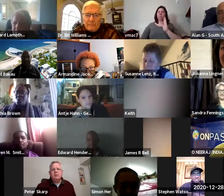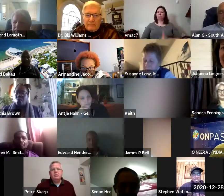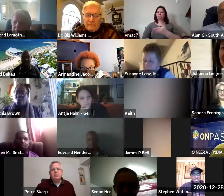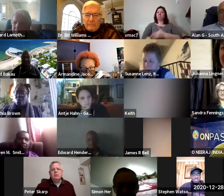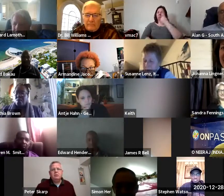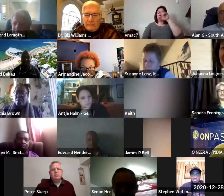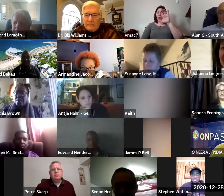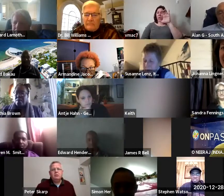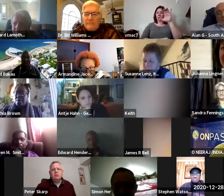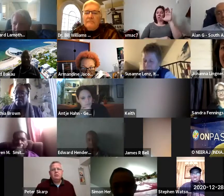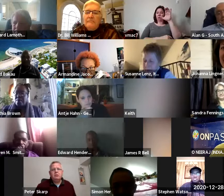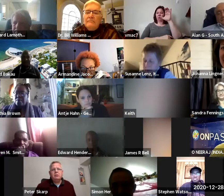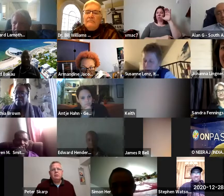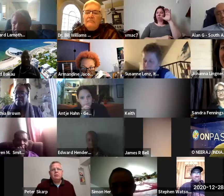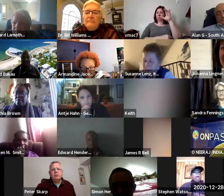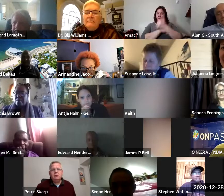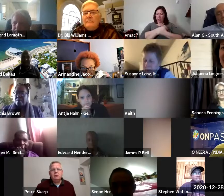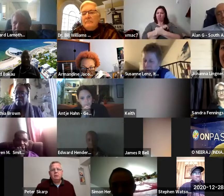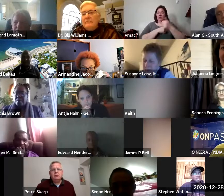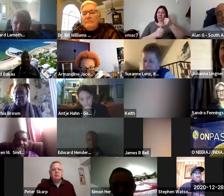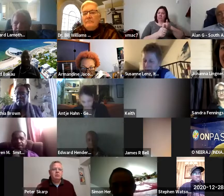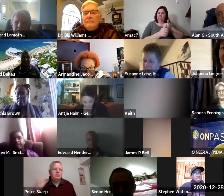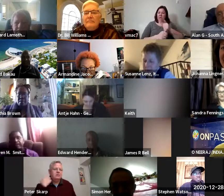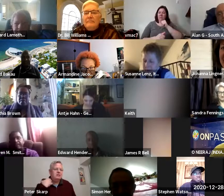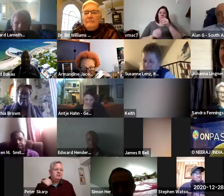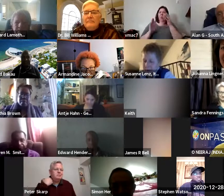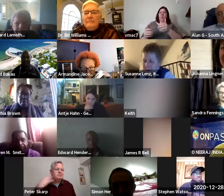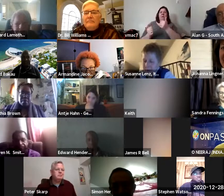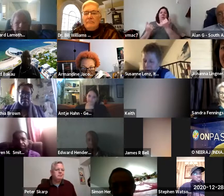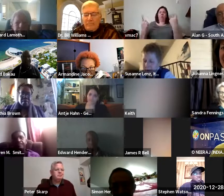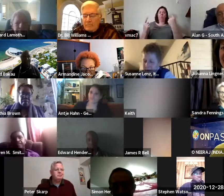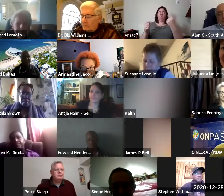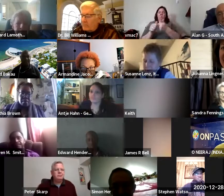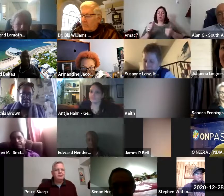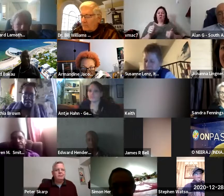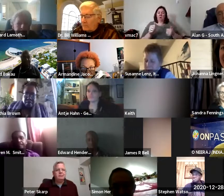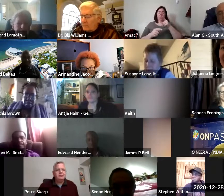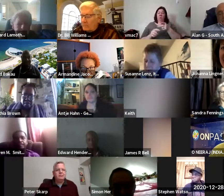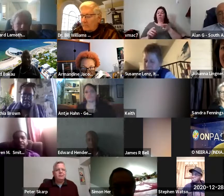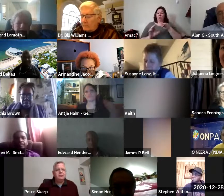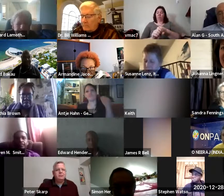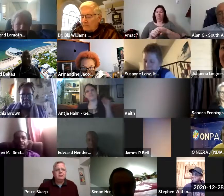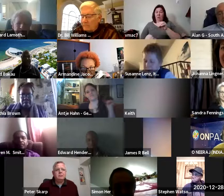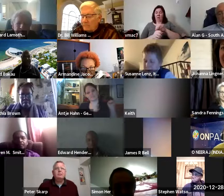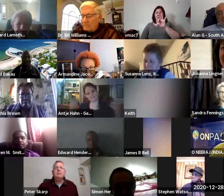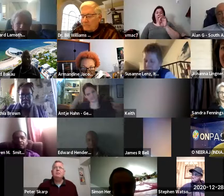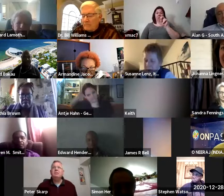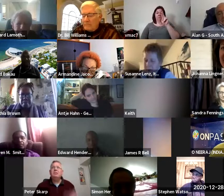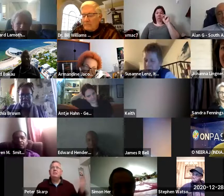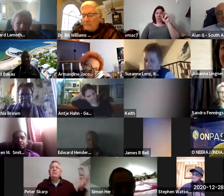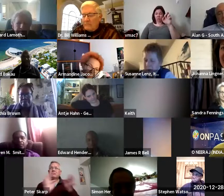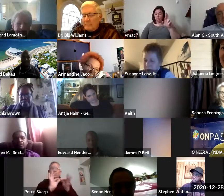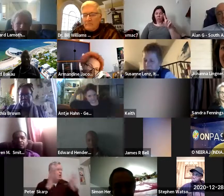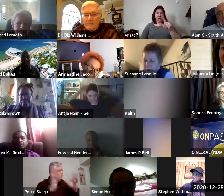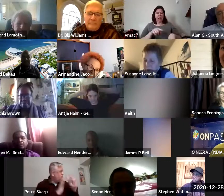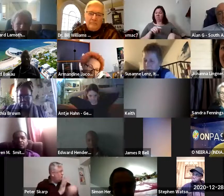just urge everybody, don't leave anyone behind. Once you're in ONPASSIVE as a founder, you will not be left behind, no